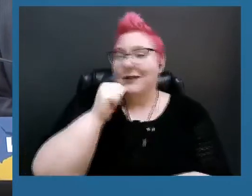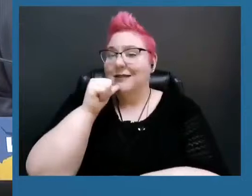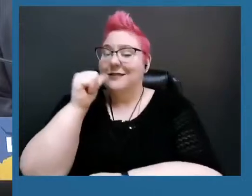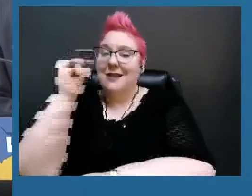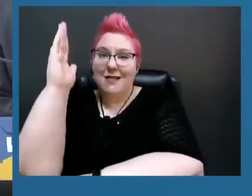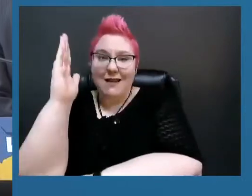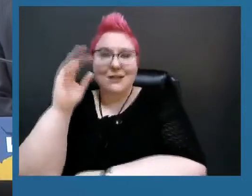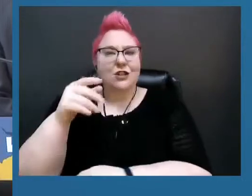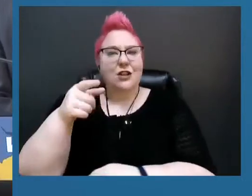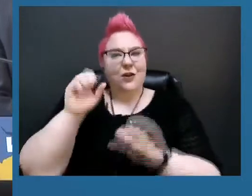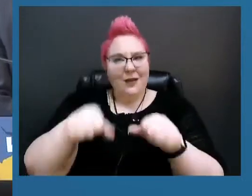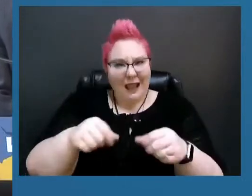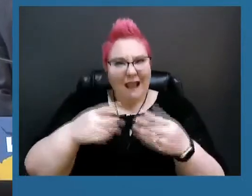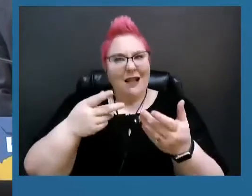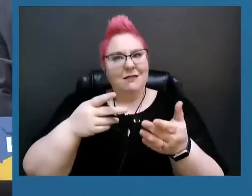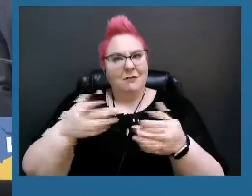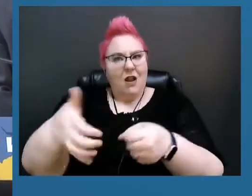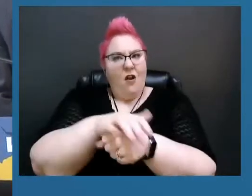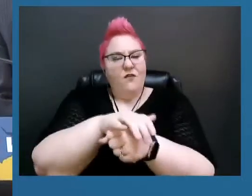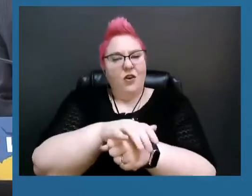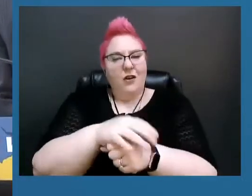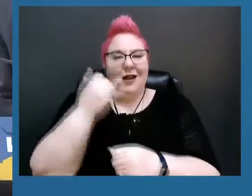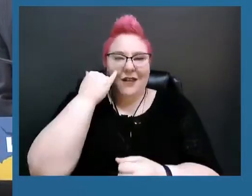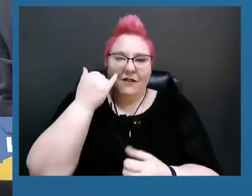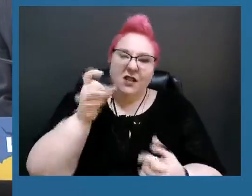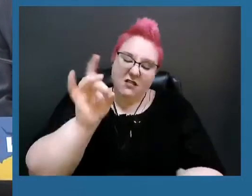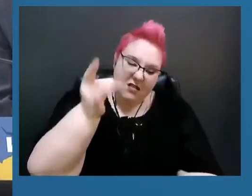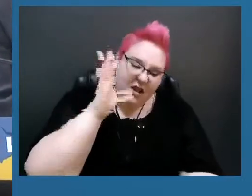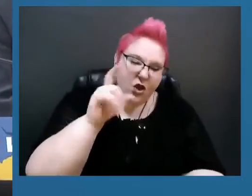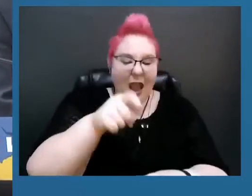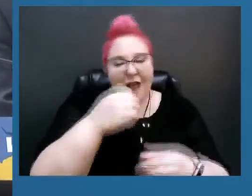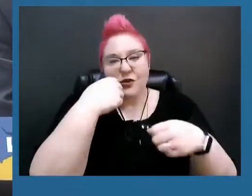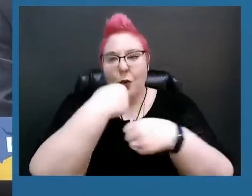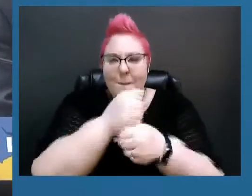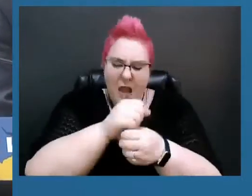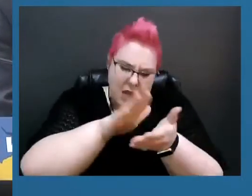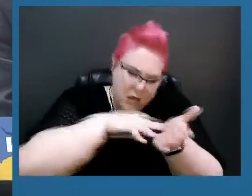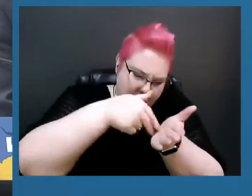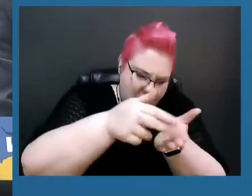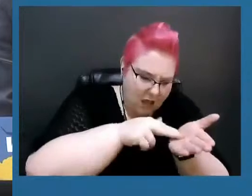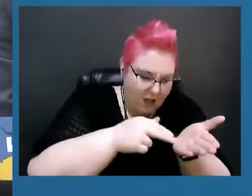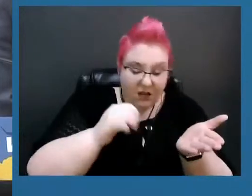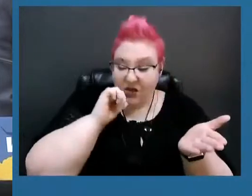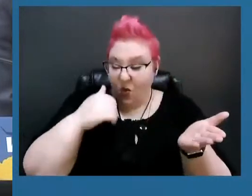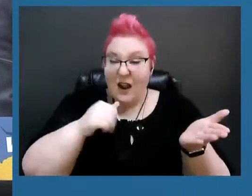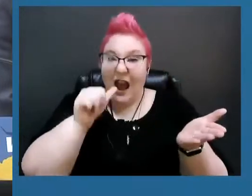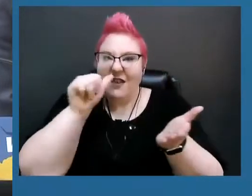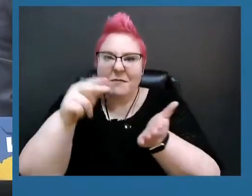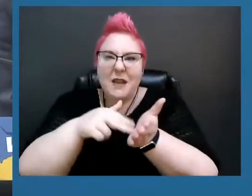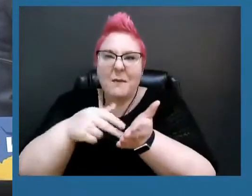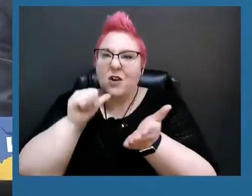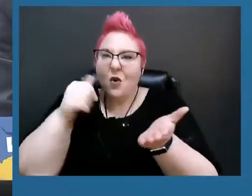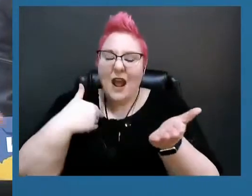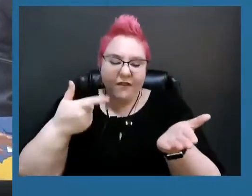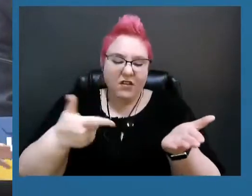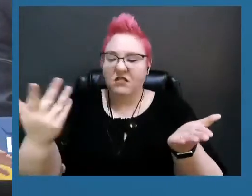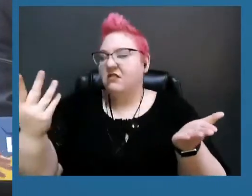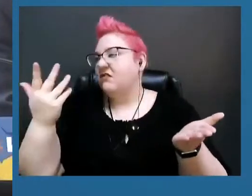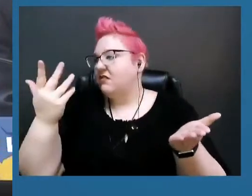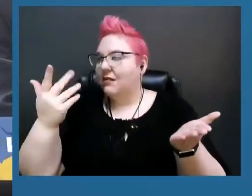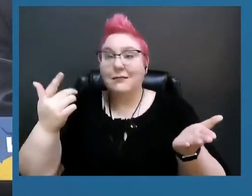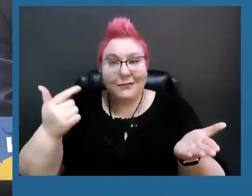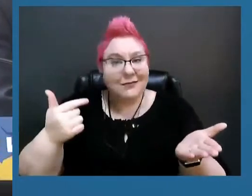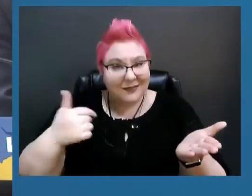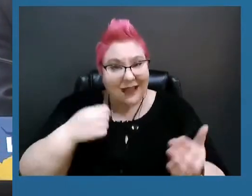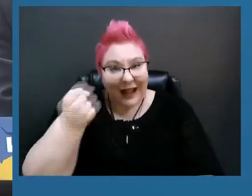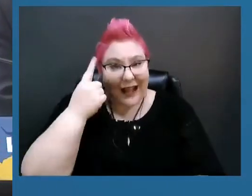make the sandwiches every morning and you find out you're out of peanut butter? What are you going to do? I've been there. We're going to cover the cost of school